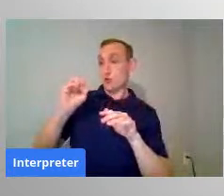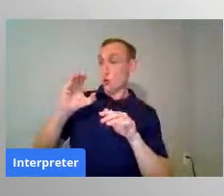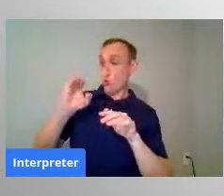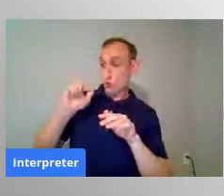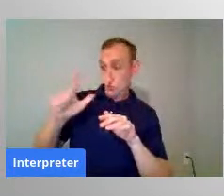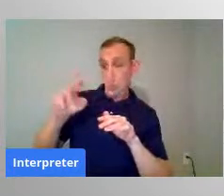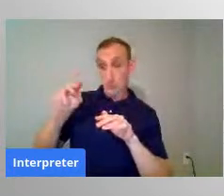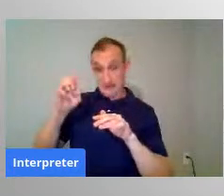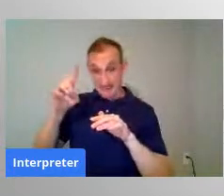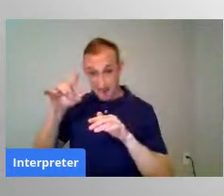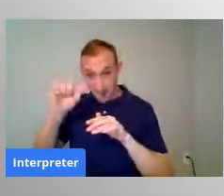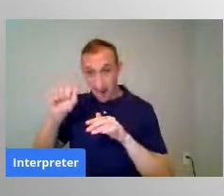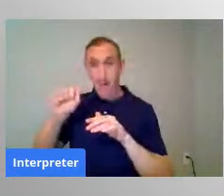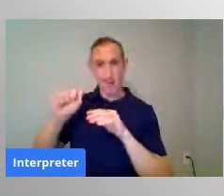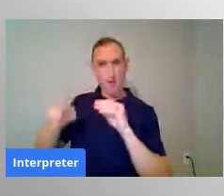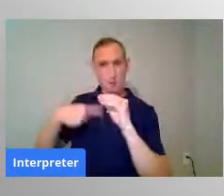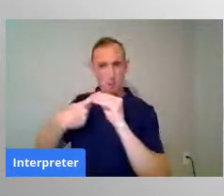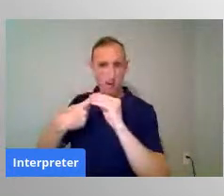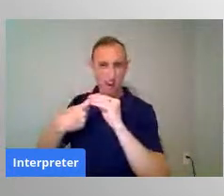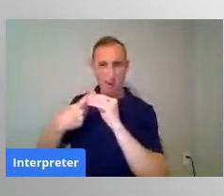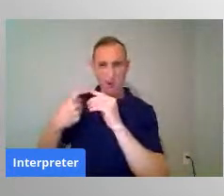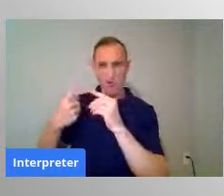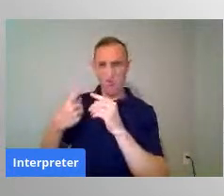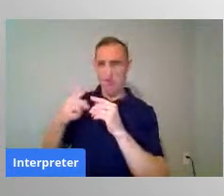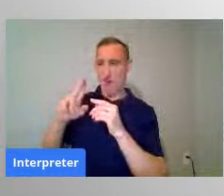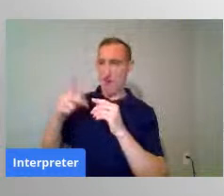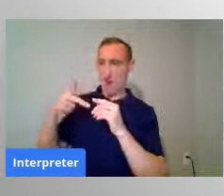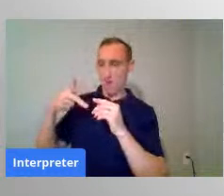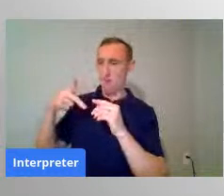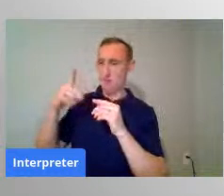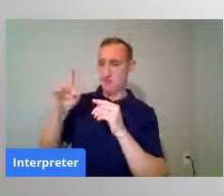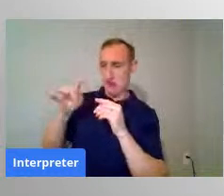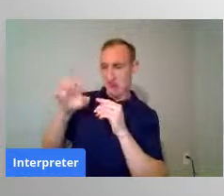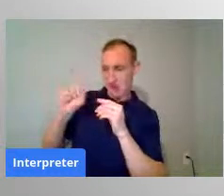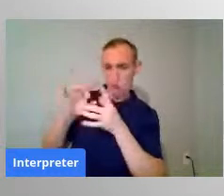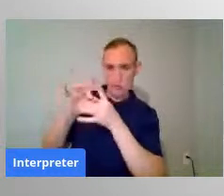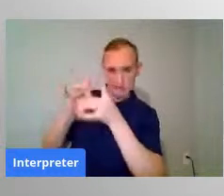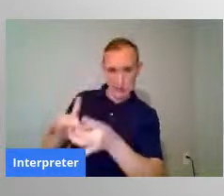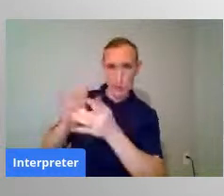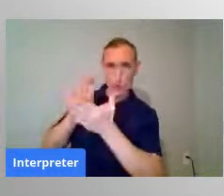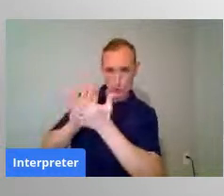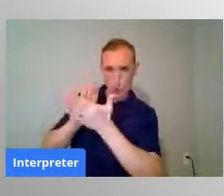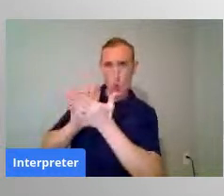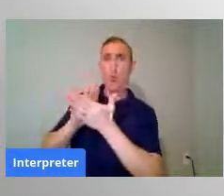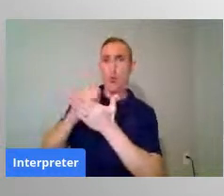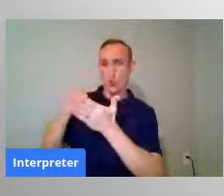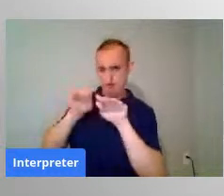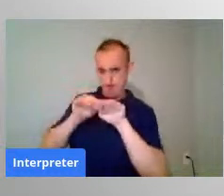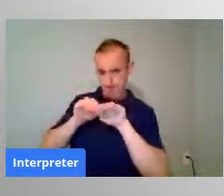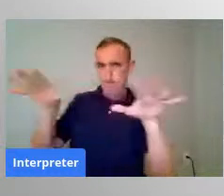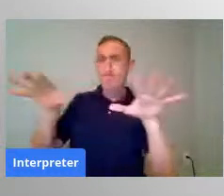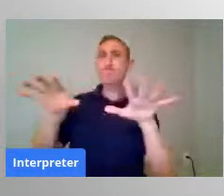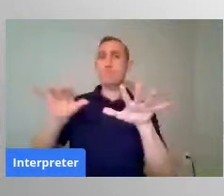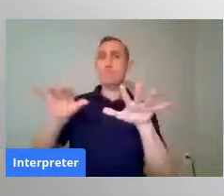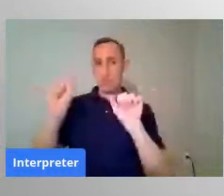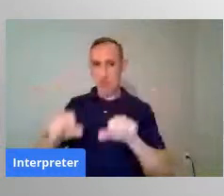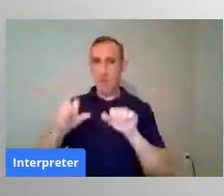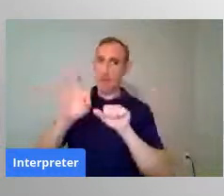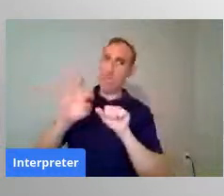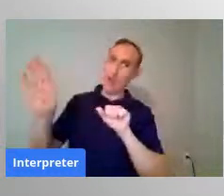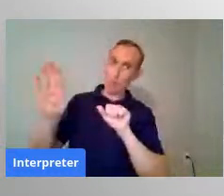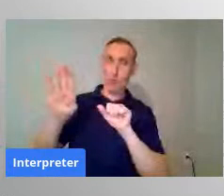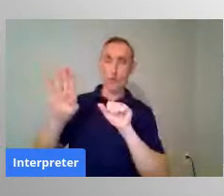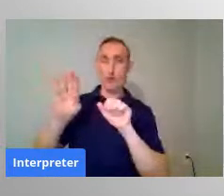we can say that a communication has been pushed and where to reference it at. And then we can also add it to our social media pages.